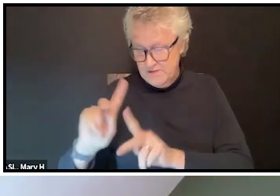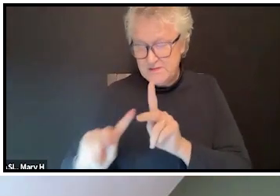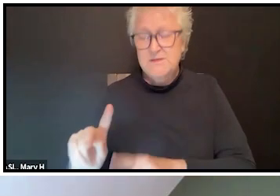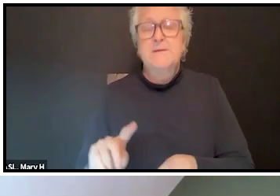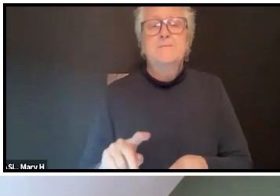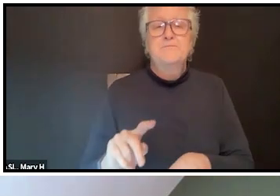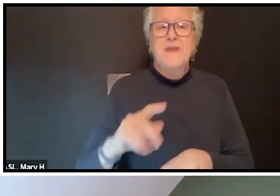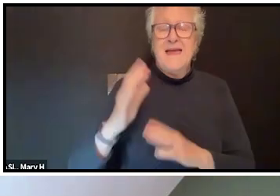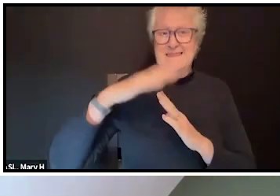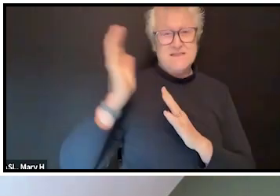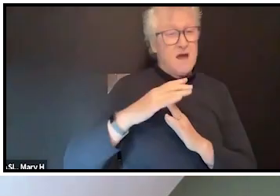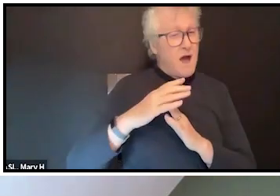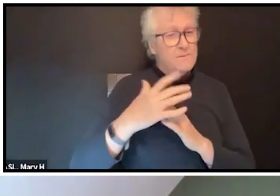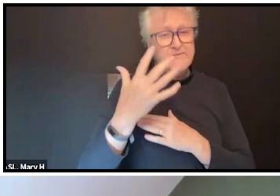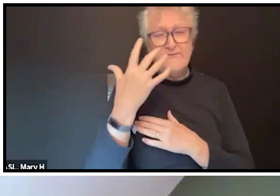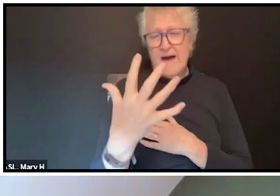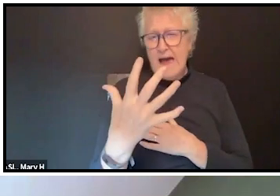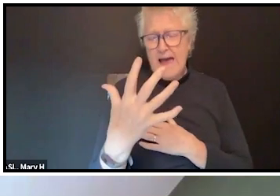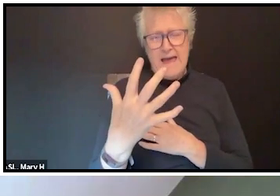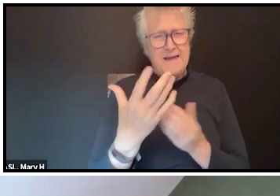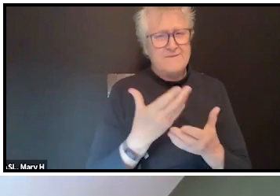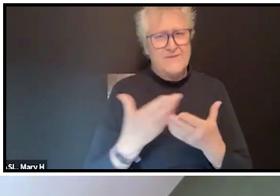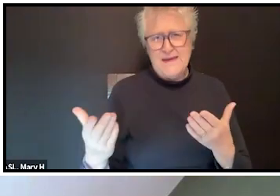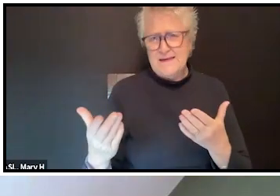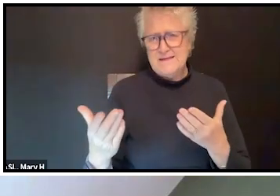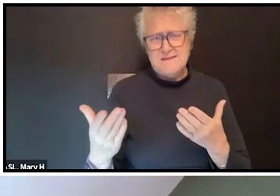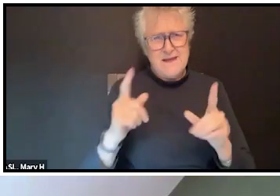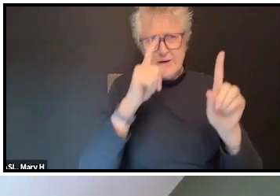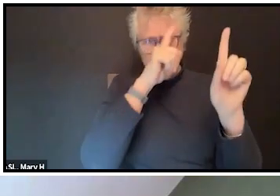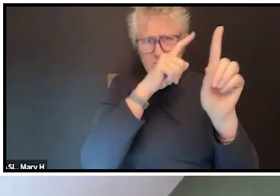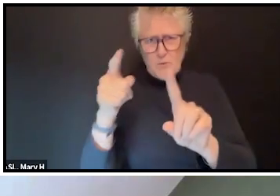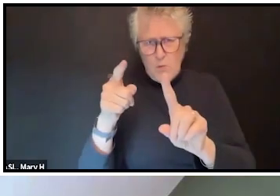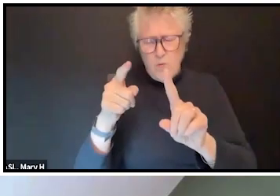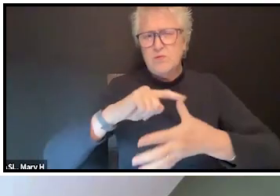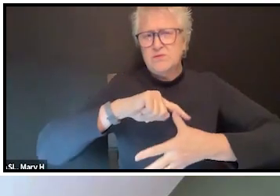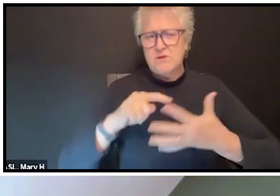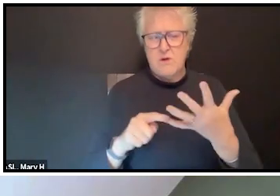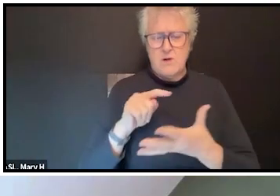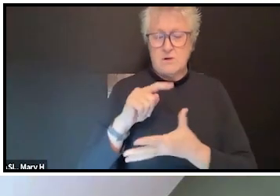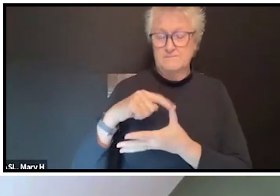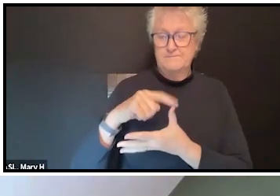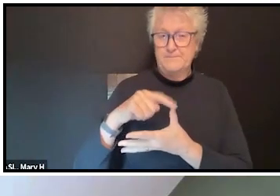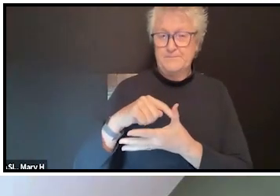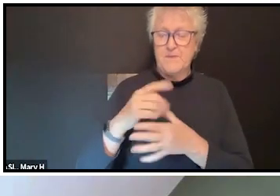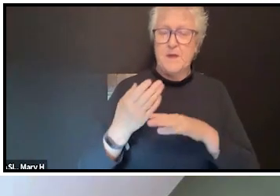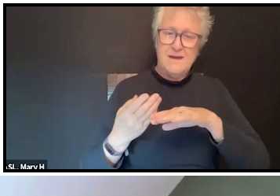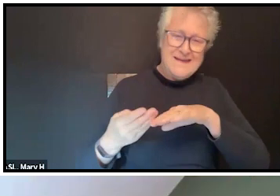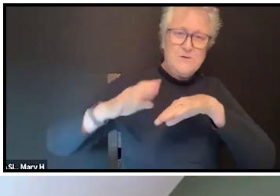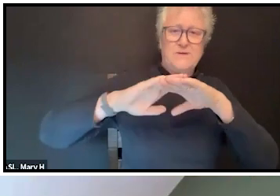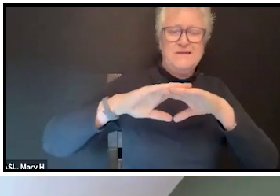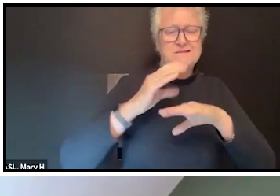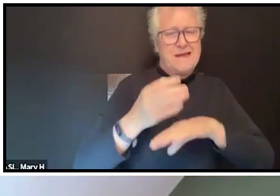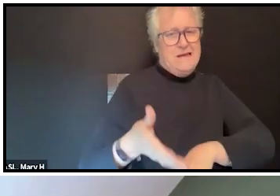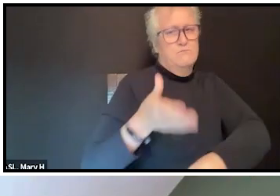for things that they're looking for in self-direction is increased and improved